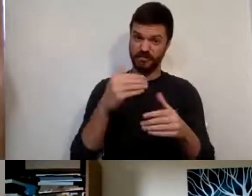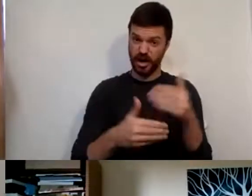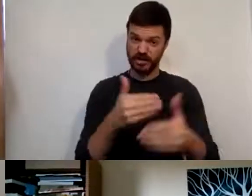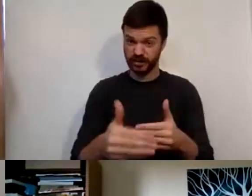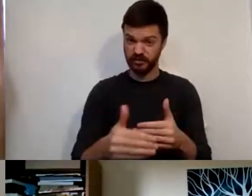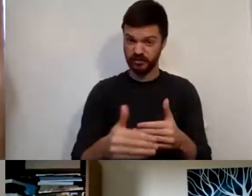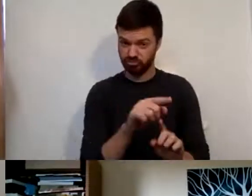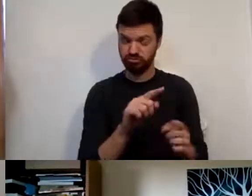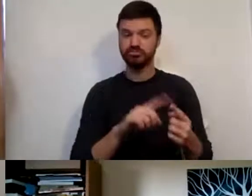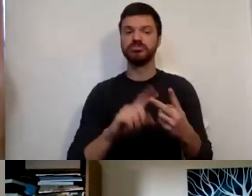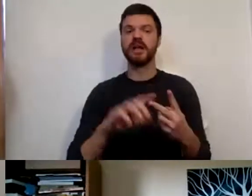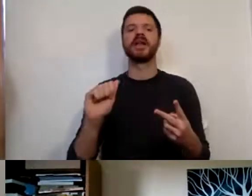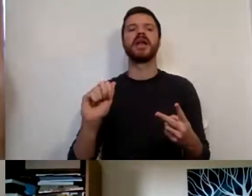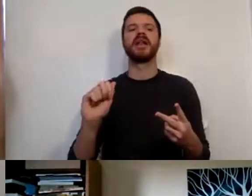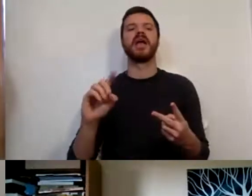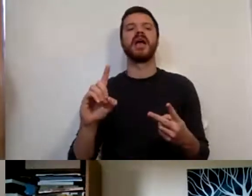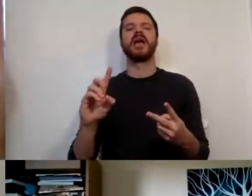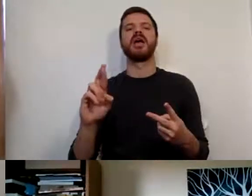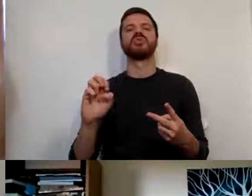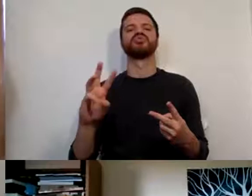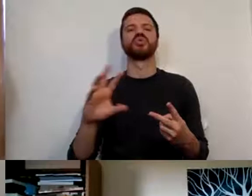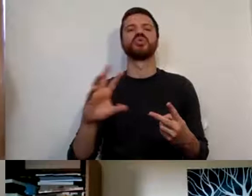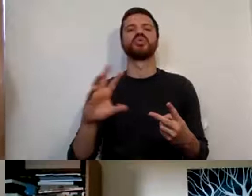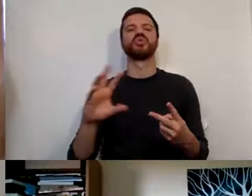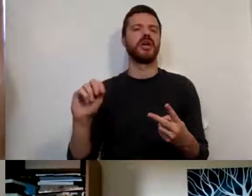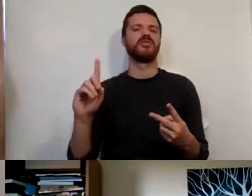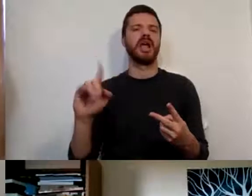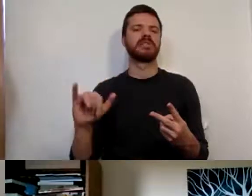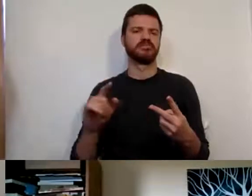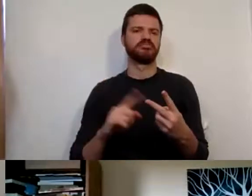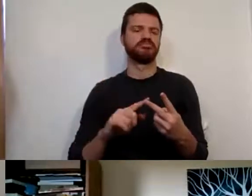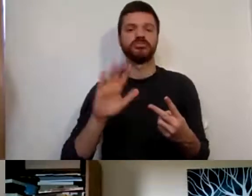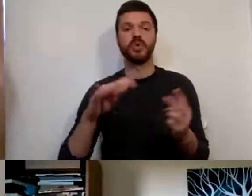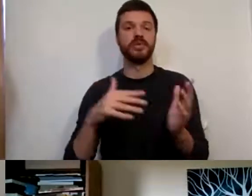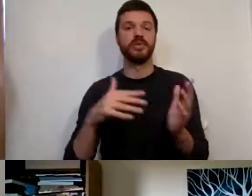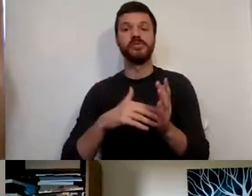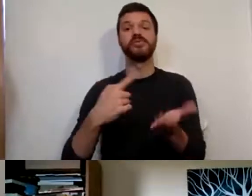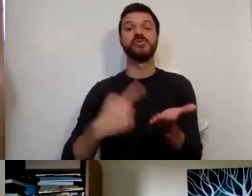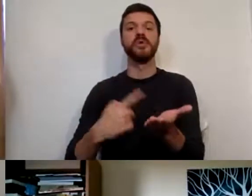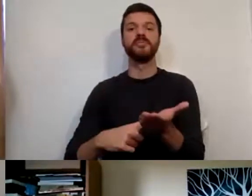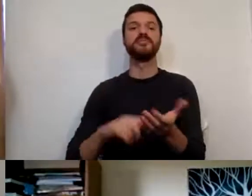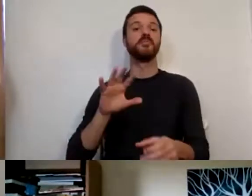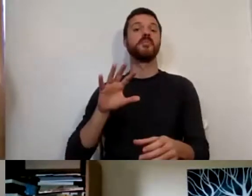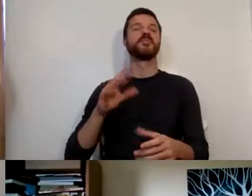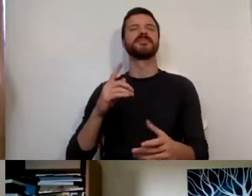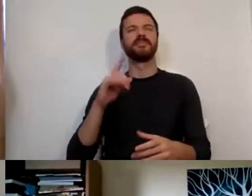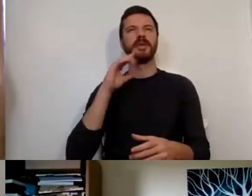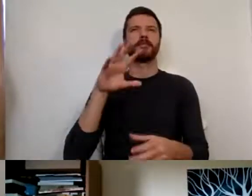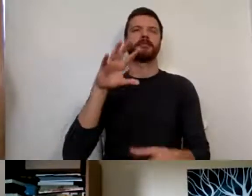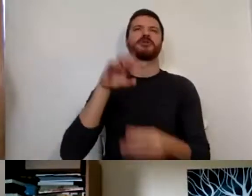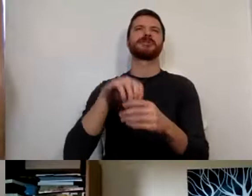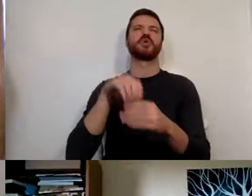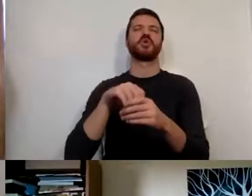and in your study, and Randy, you talked about participatory, or I think that was the word you